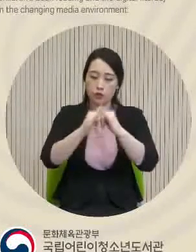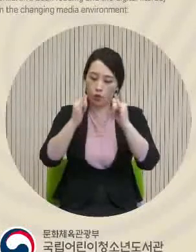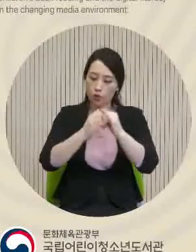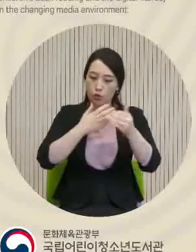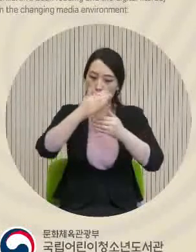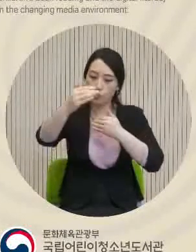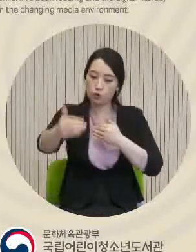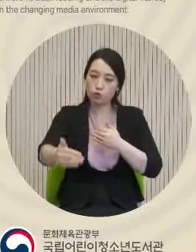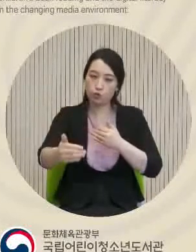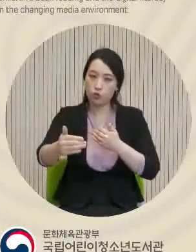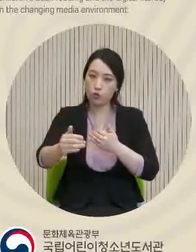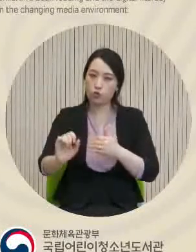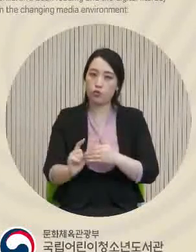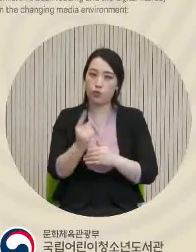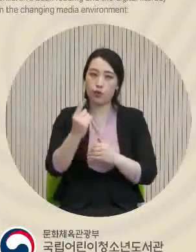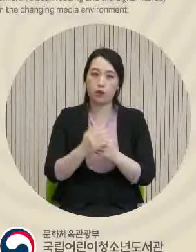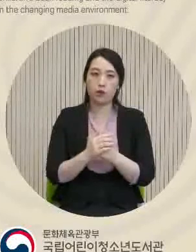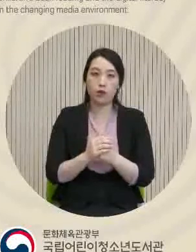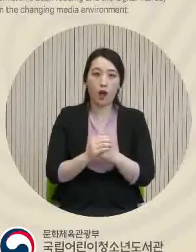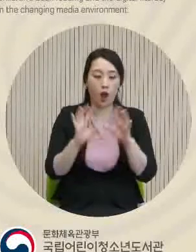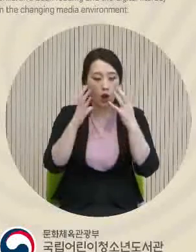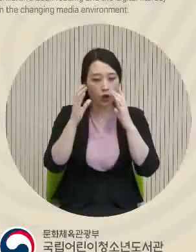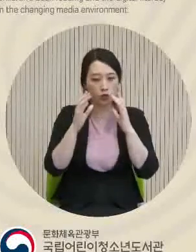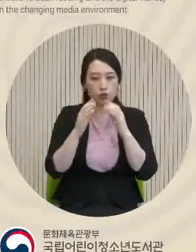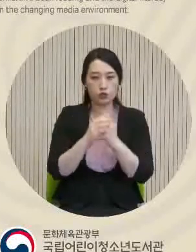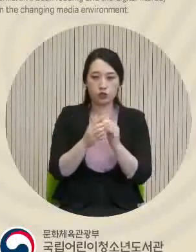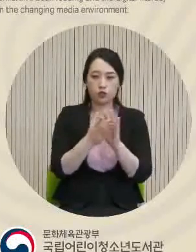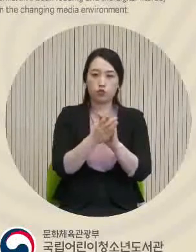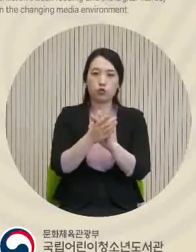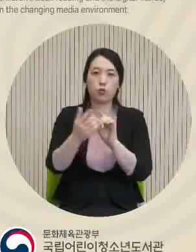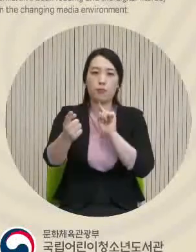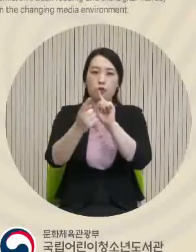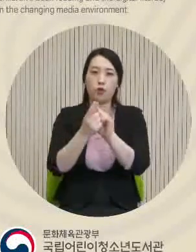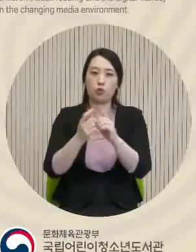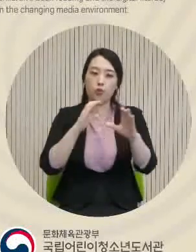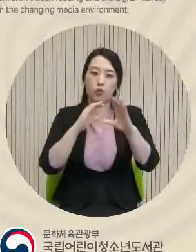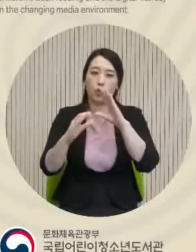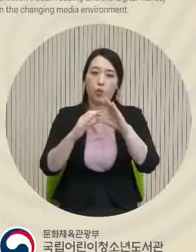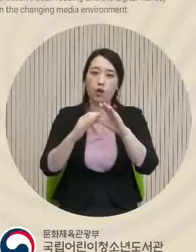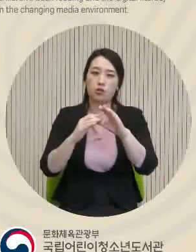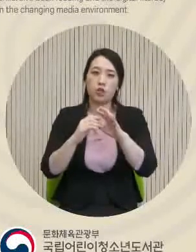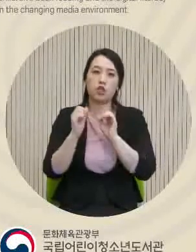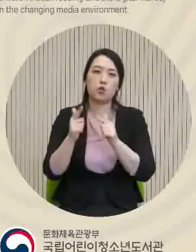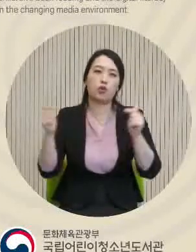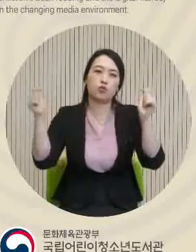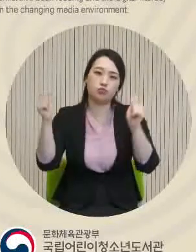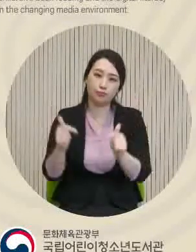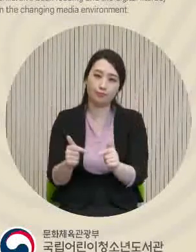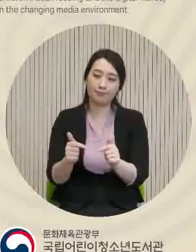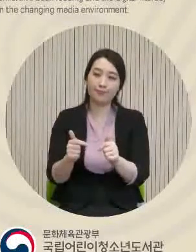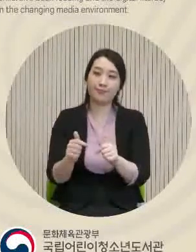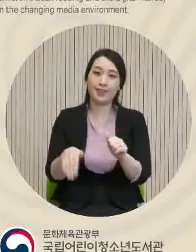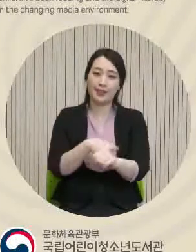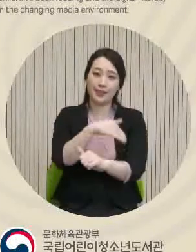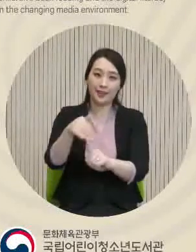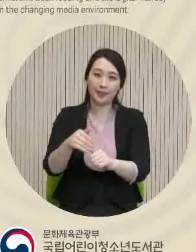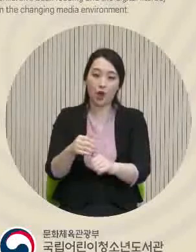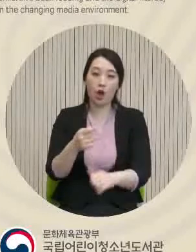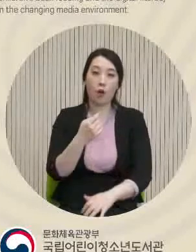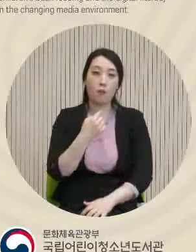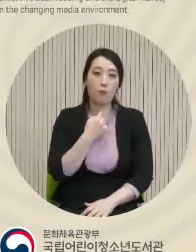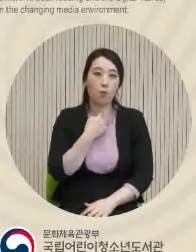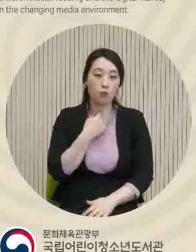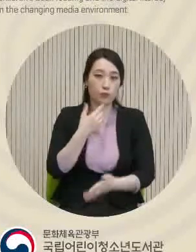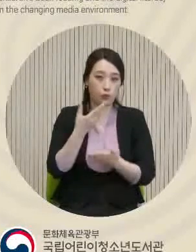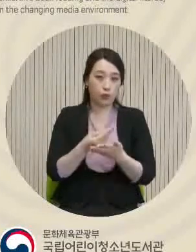have media production as well as that they can read a book, and it is a great opportunity for them to communicate with other peers or